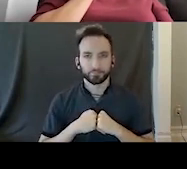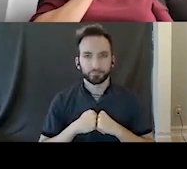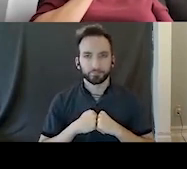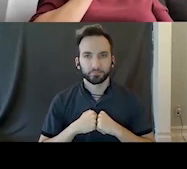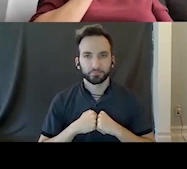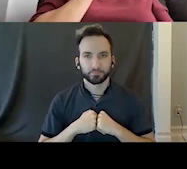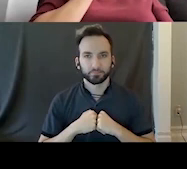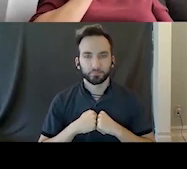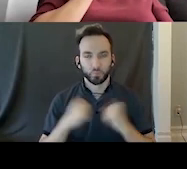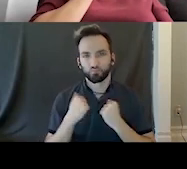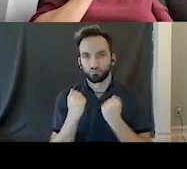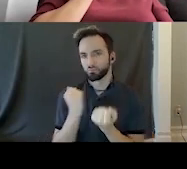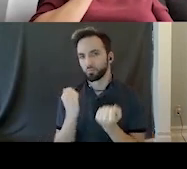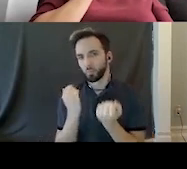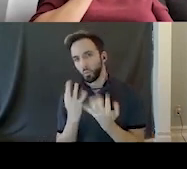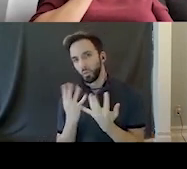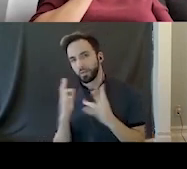I'm gonna wait for people to type.